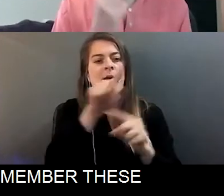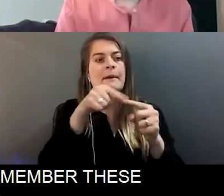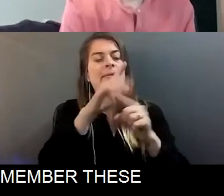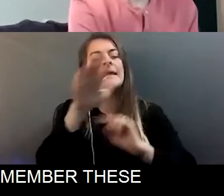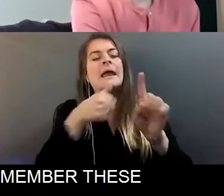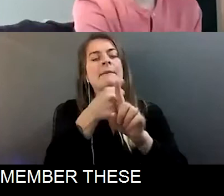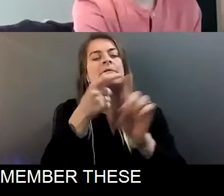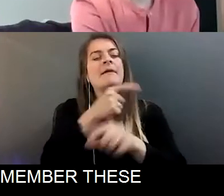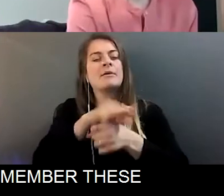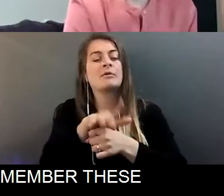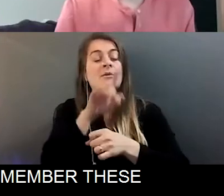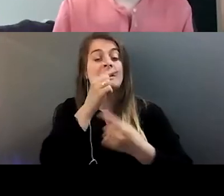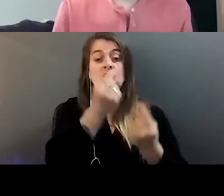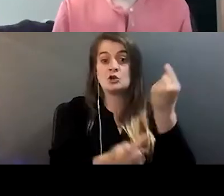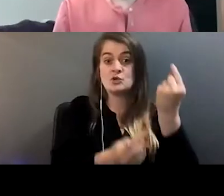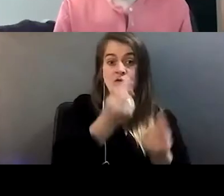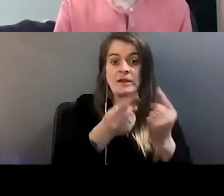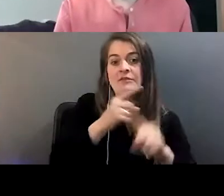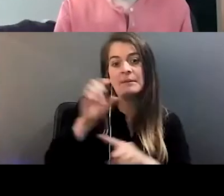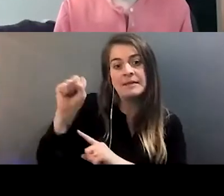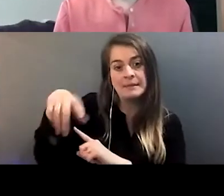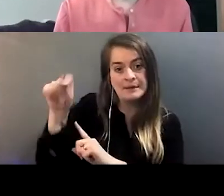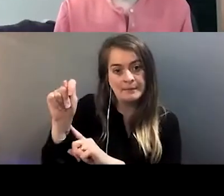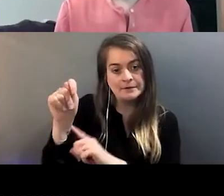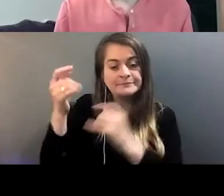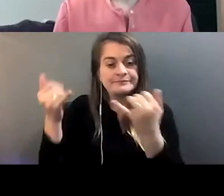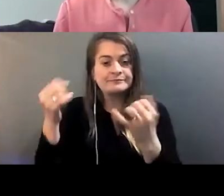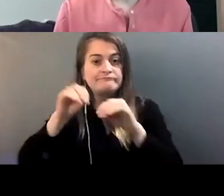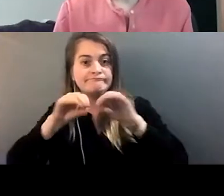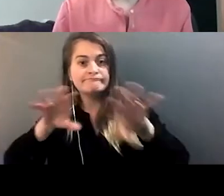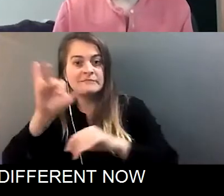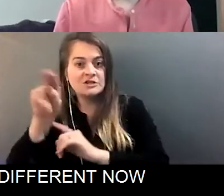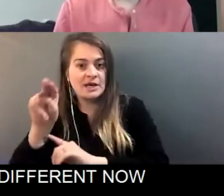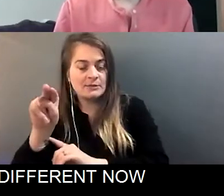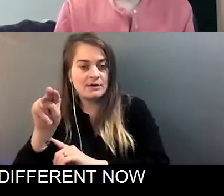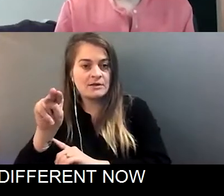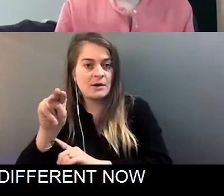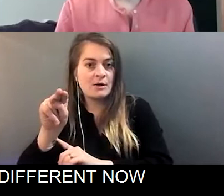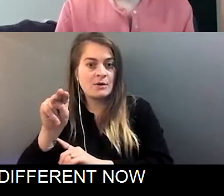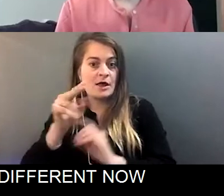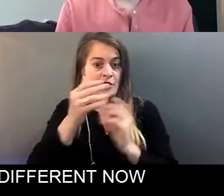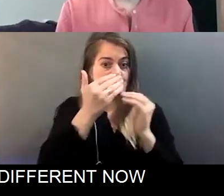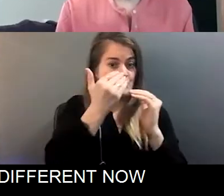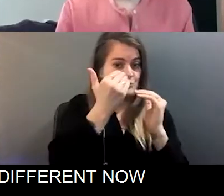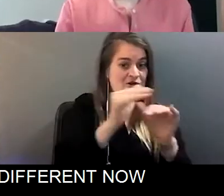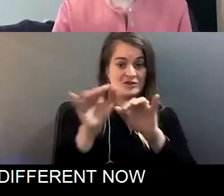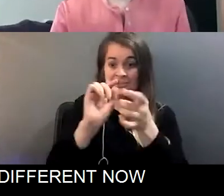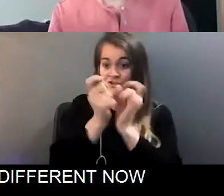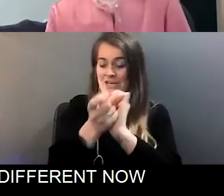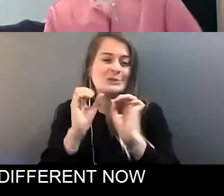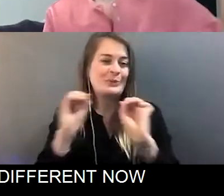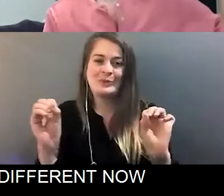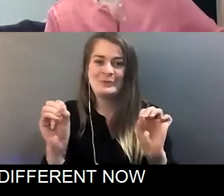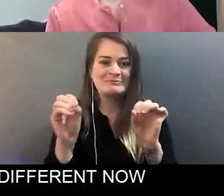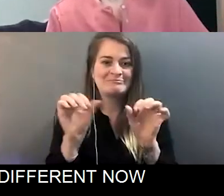were answering the survey in September. We're now in January and visit restrictions are no different now than they were in September.